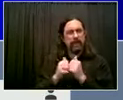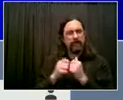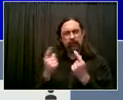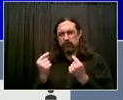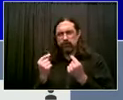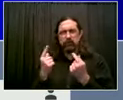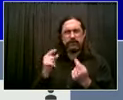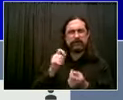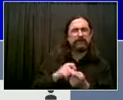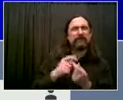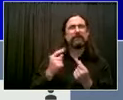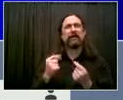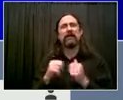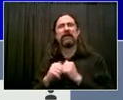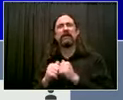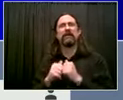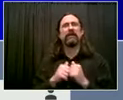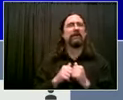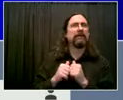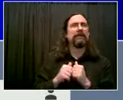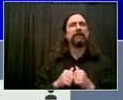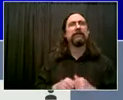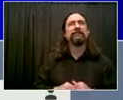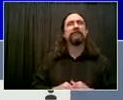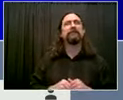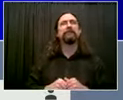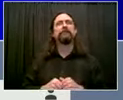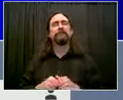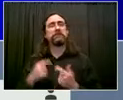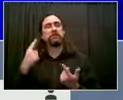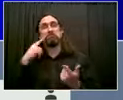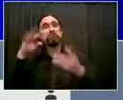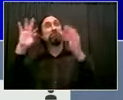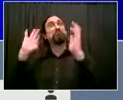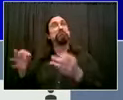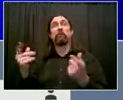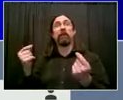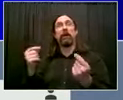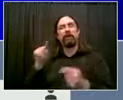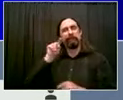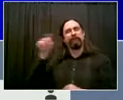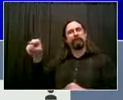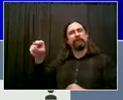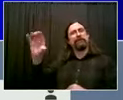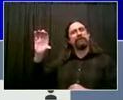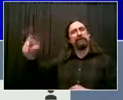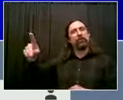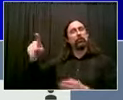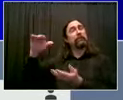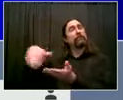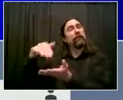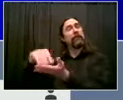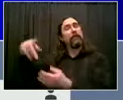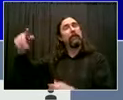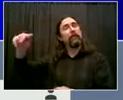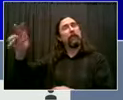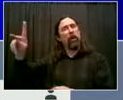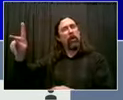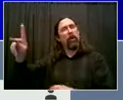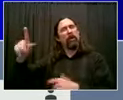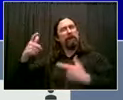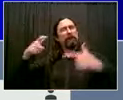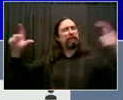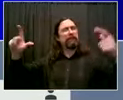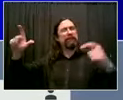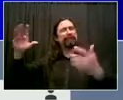to celebrate the rebirth of New York City. The concert will be in August. It will celebrate the summer of New York City, the comeback, and it